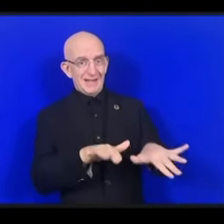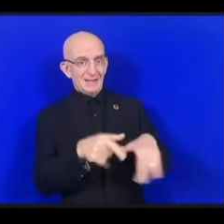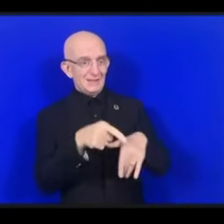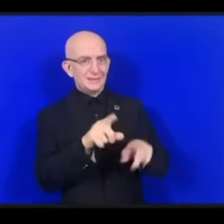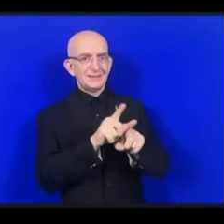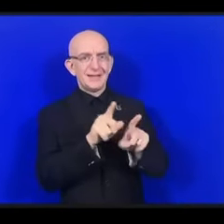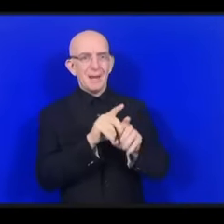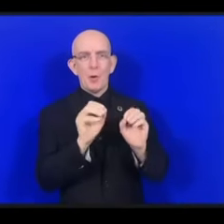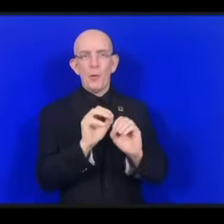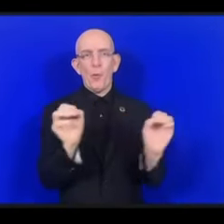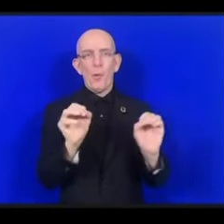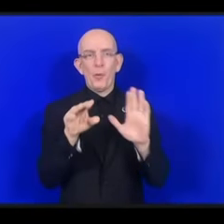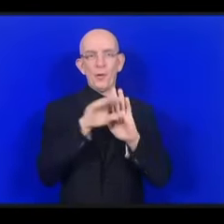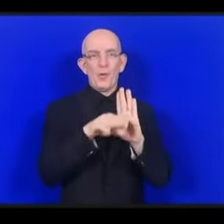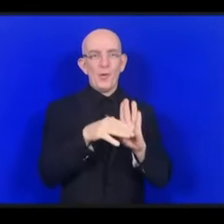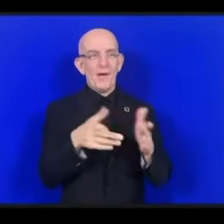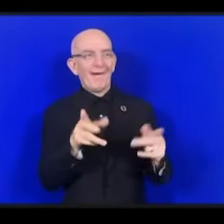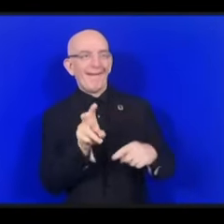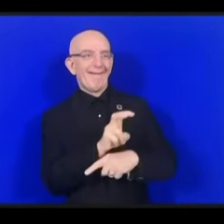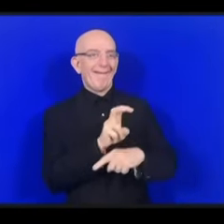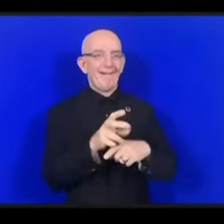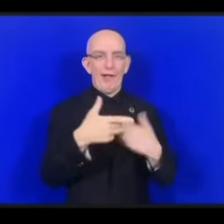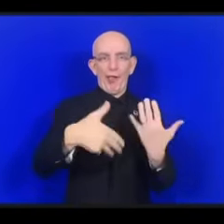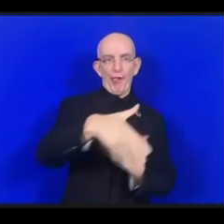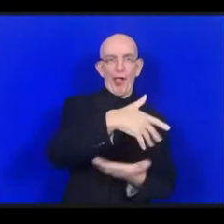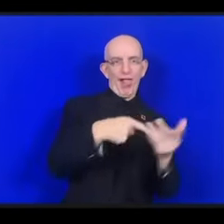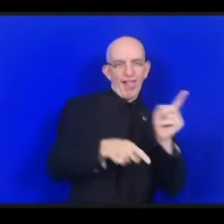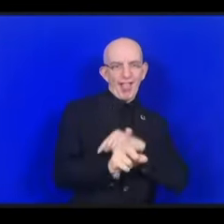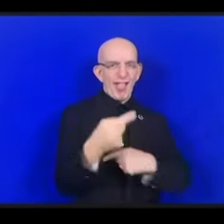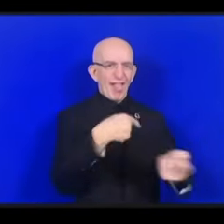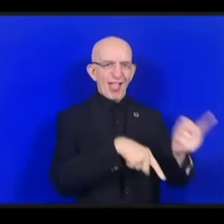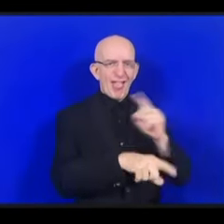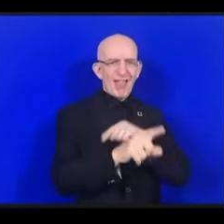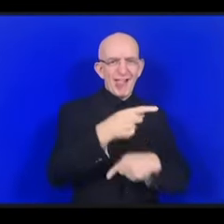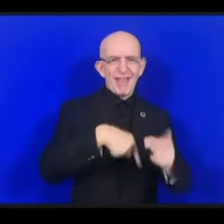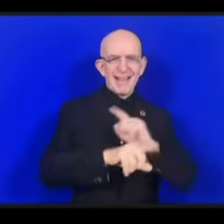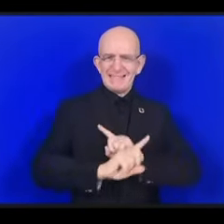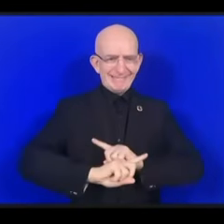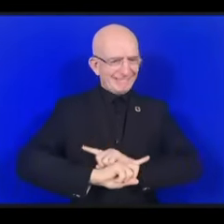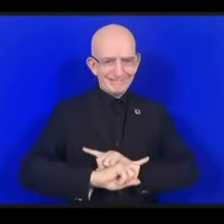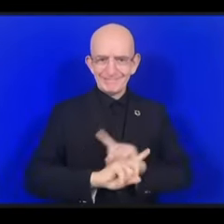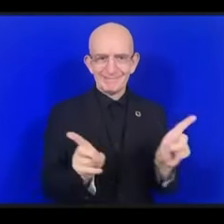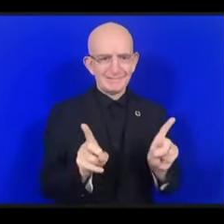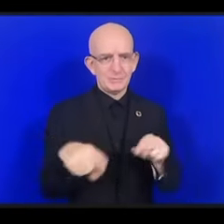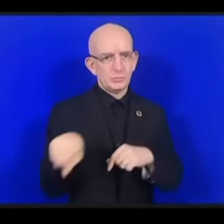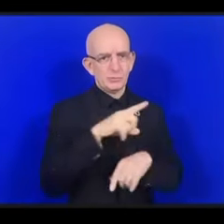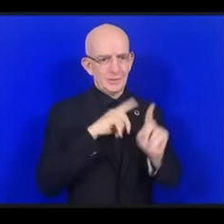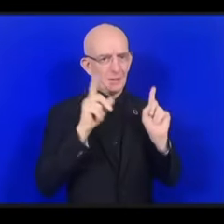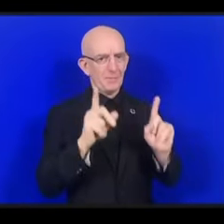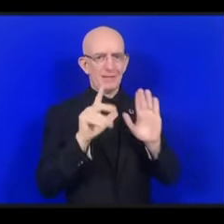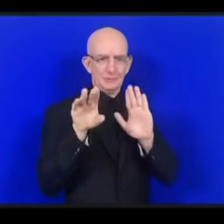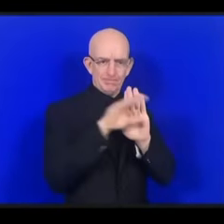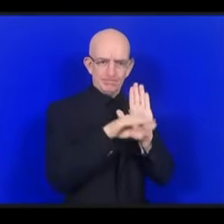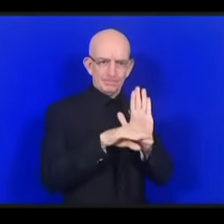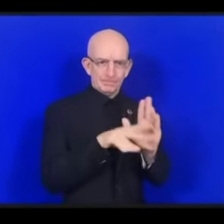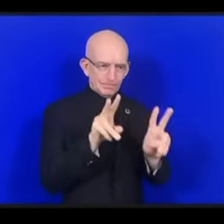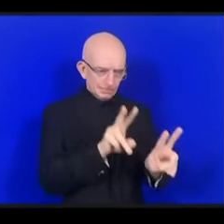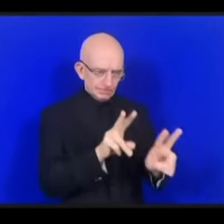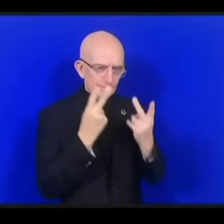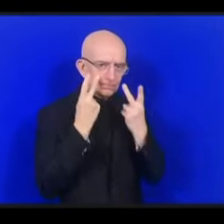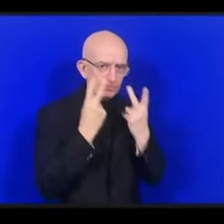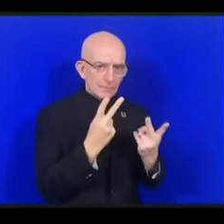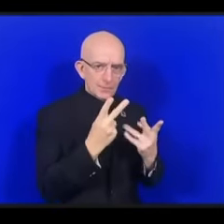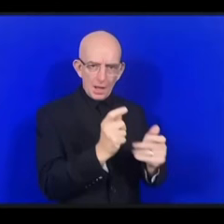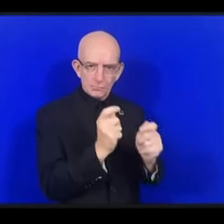accountability. This framework should be developed in close cooperation with all stakeholders, including